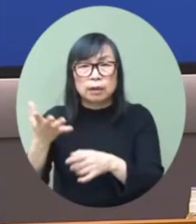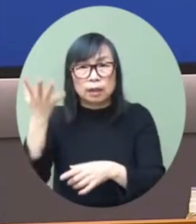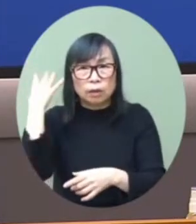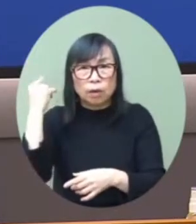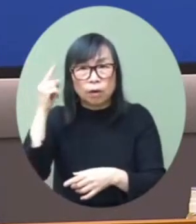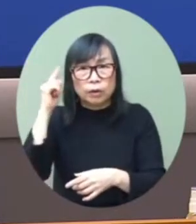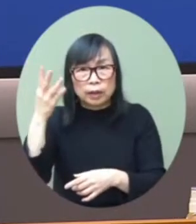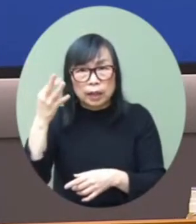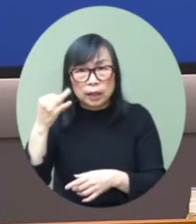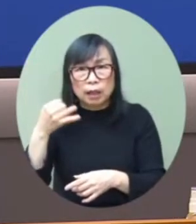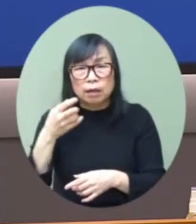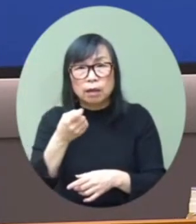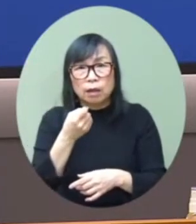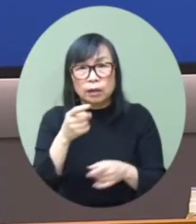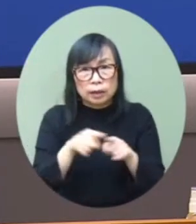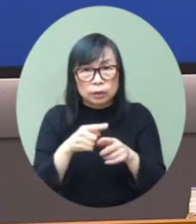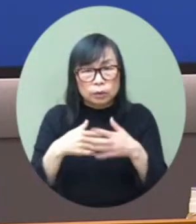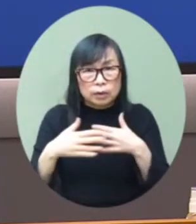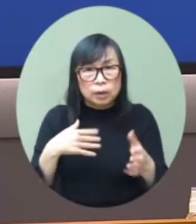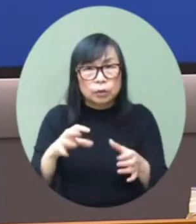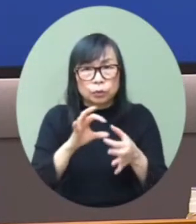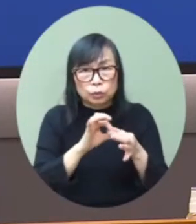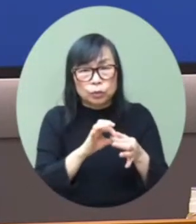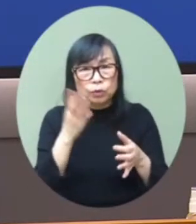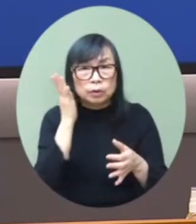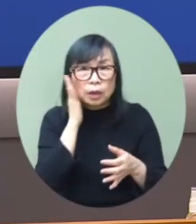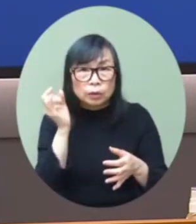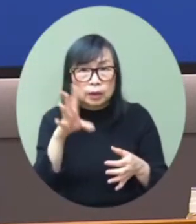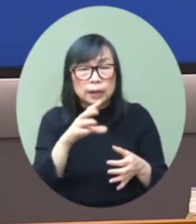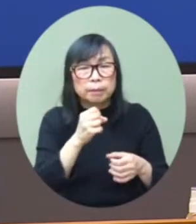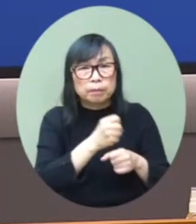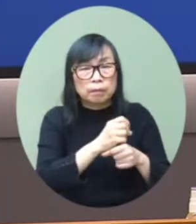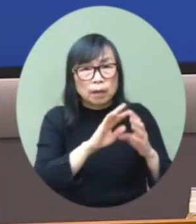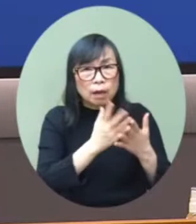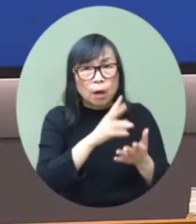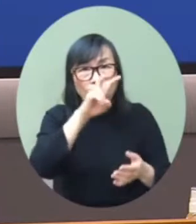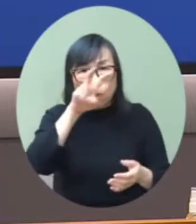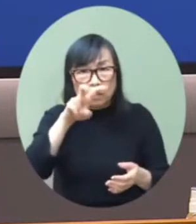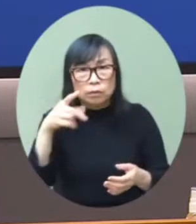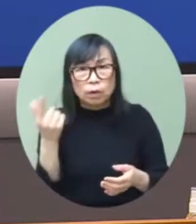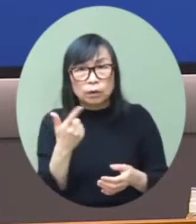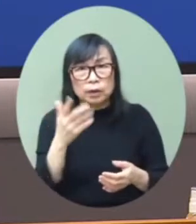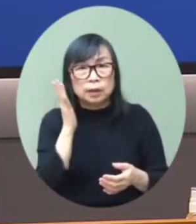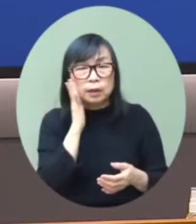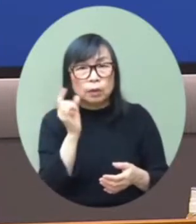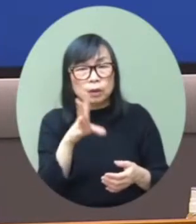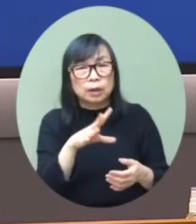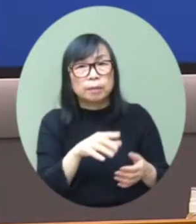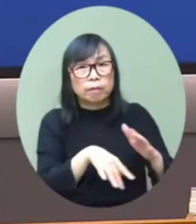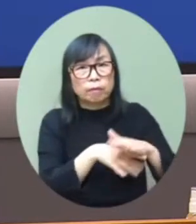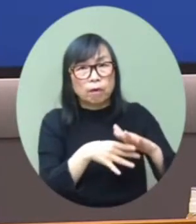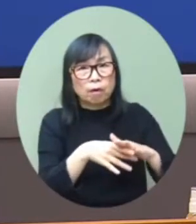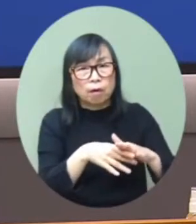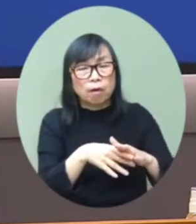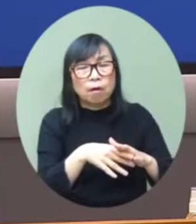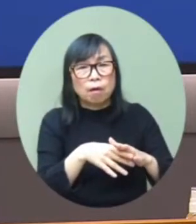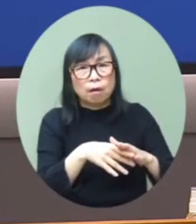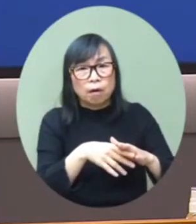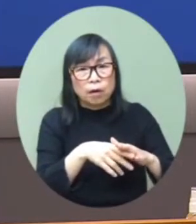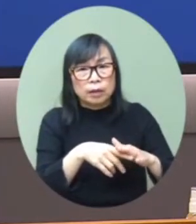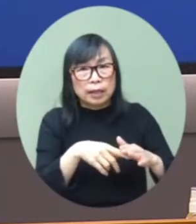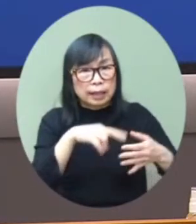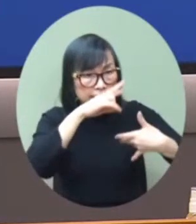to come home. For the past few days, our colleagues are working very hard, working with the hotel industry to scout for